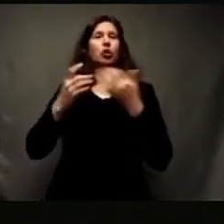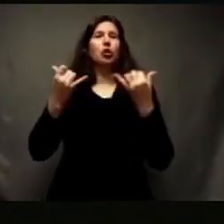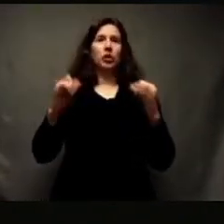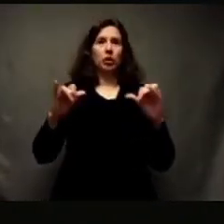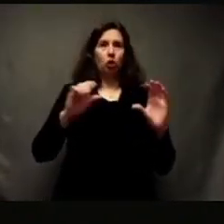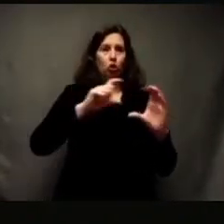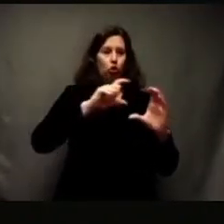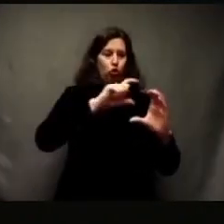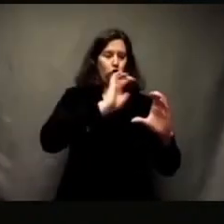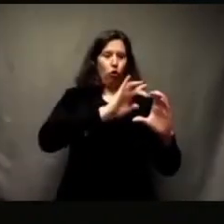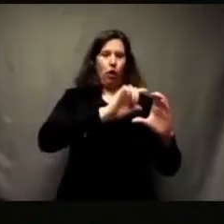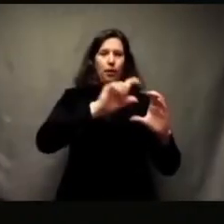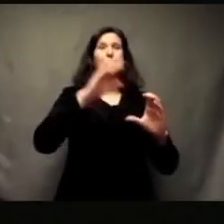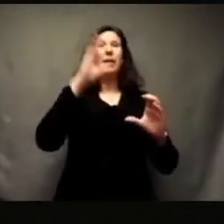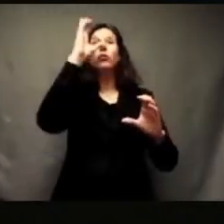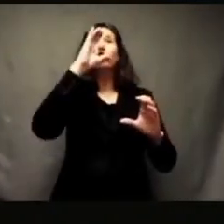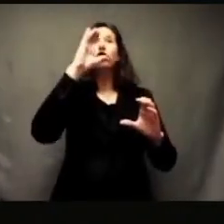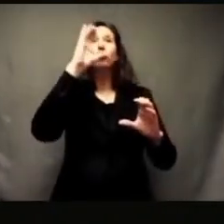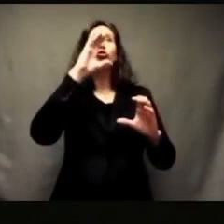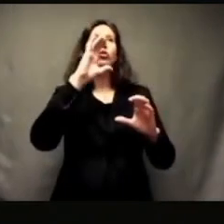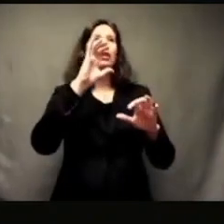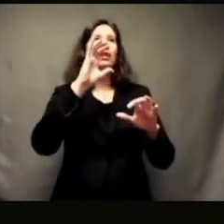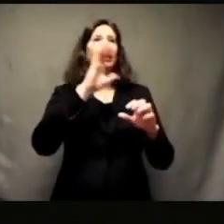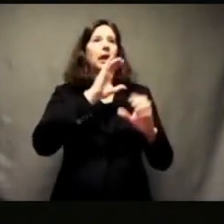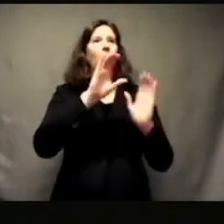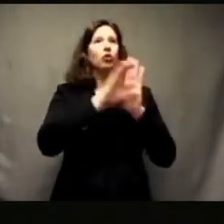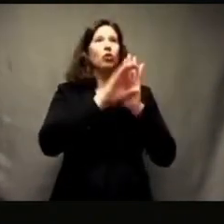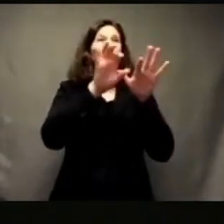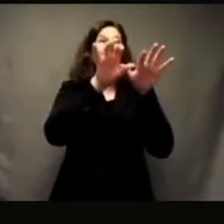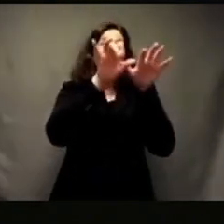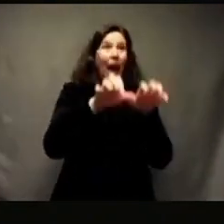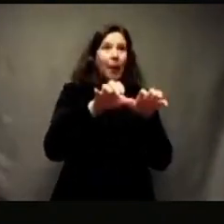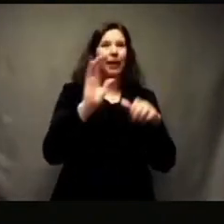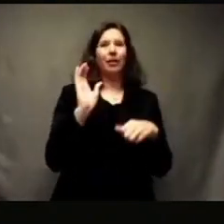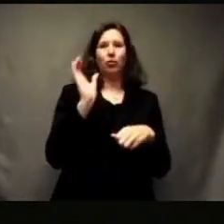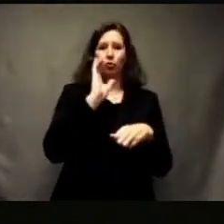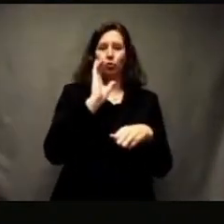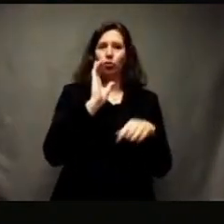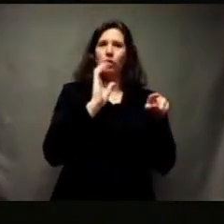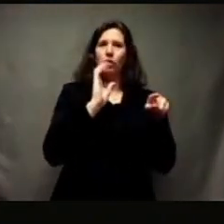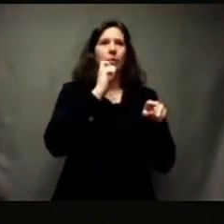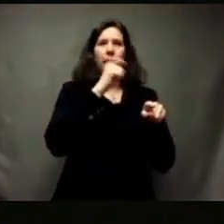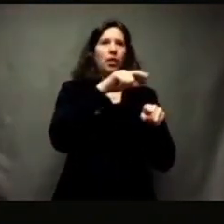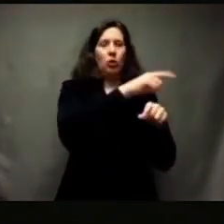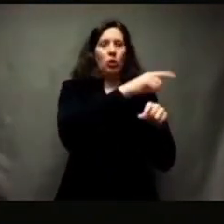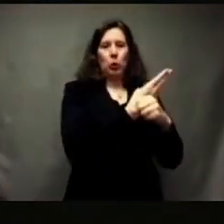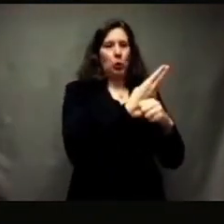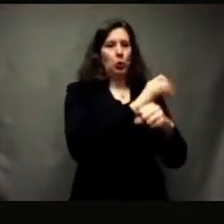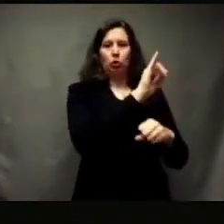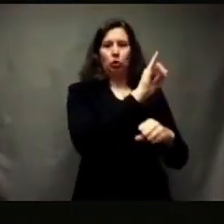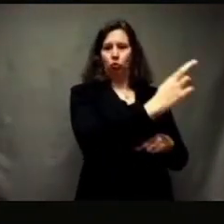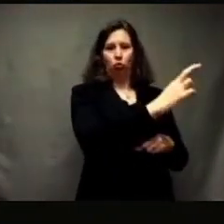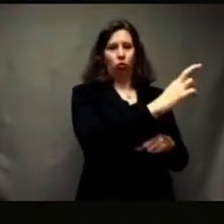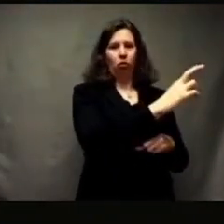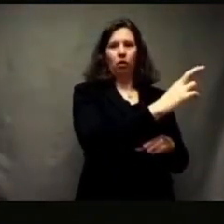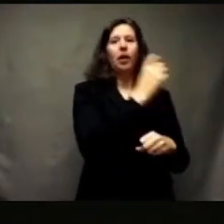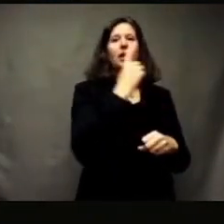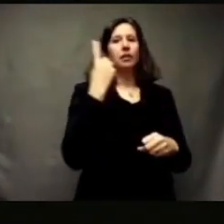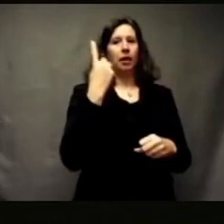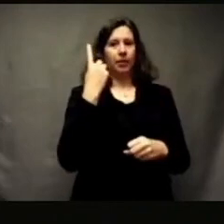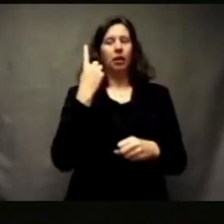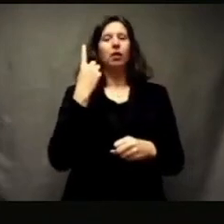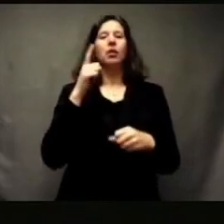but for searching characters, you were typing to search. And so that's something that's not prevalent in ScratchJr, and one of the ways that the